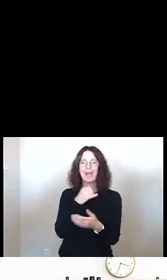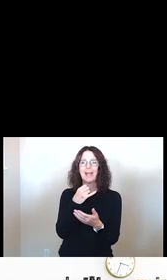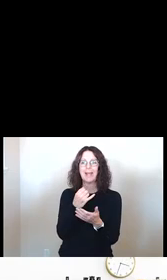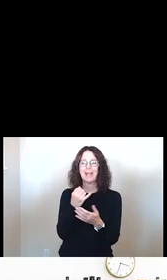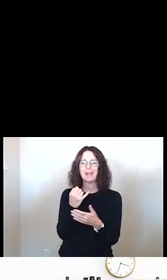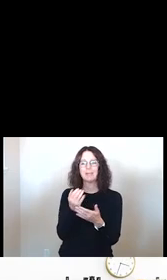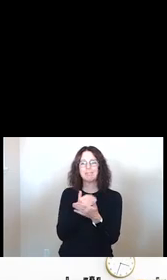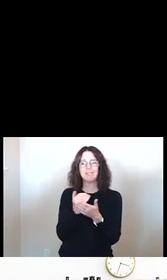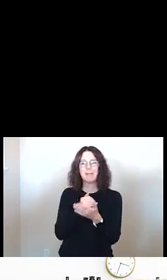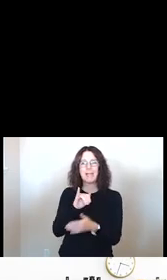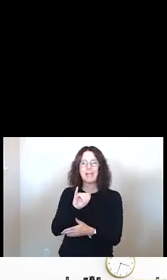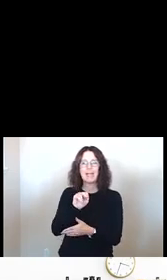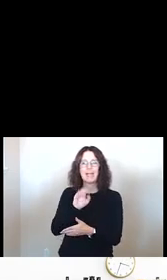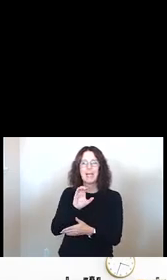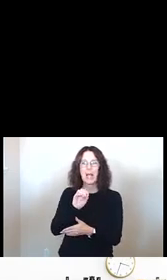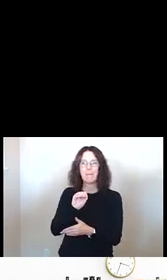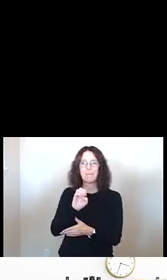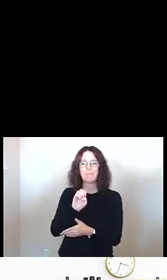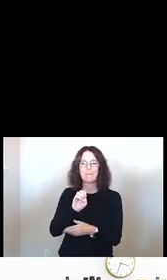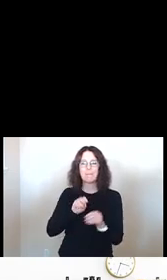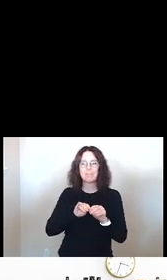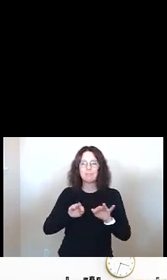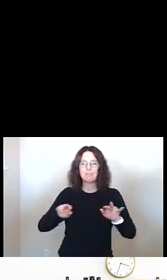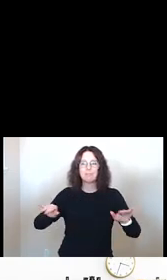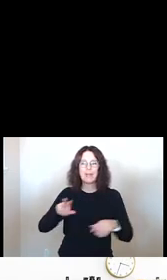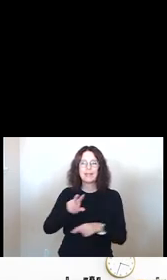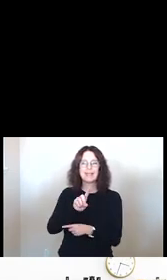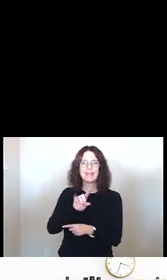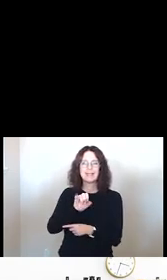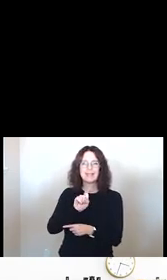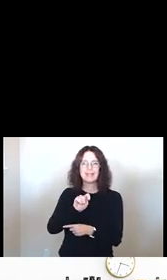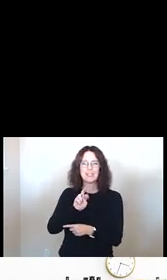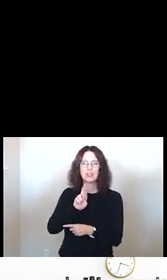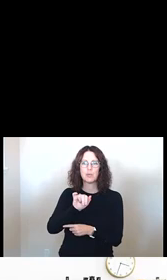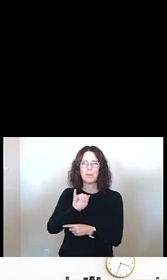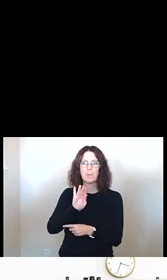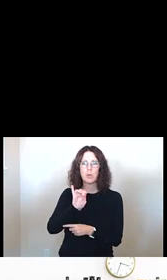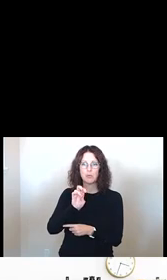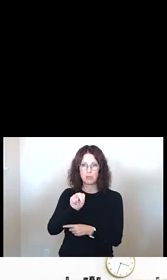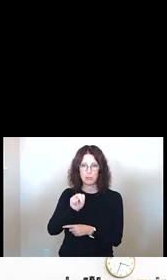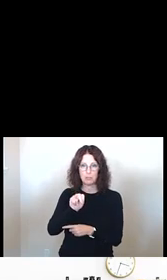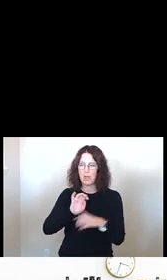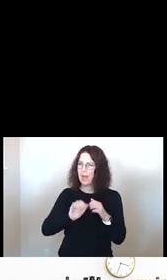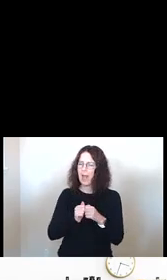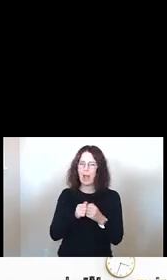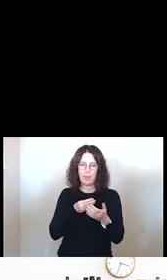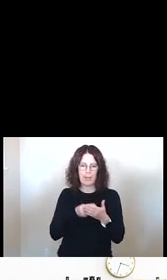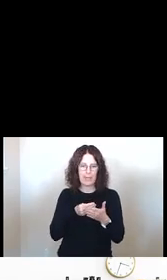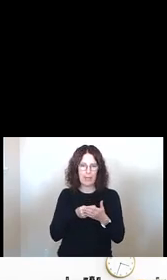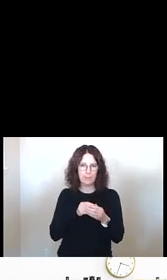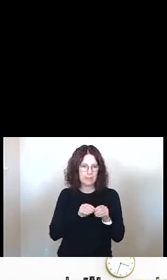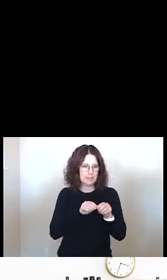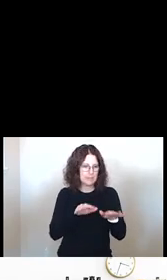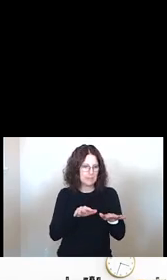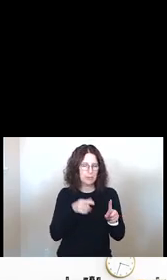how income is distributed across different groups and the reasons for these and some of the